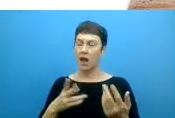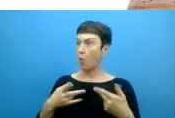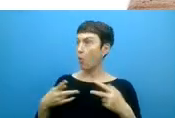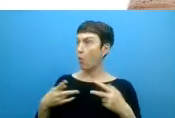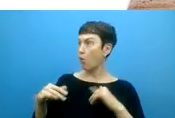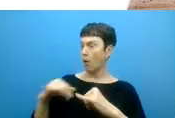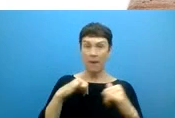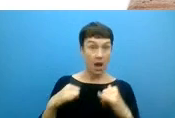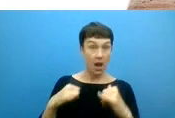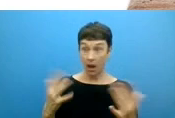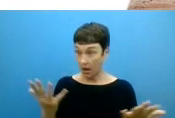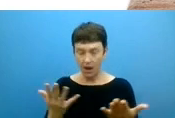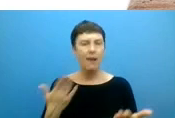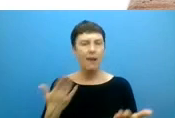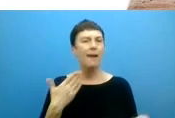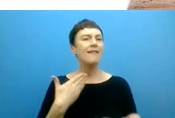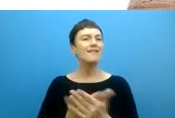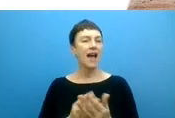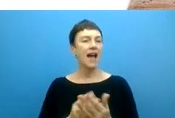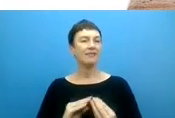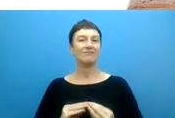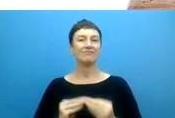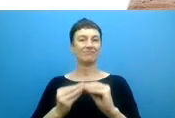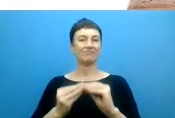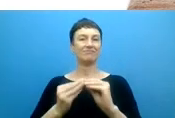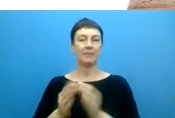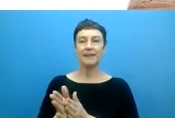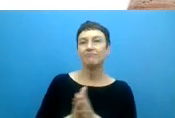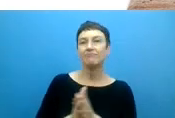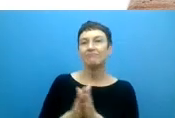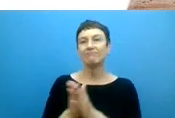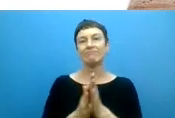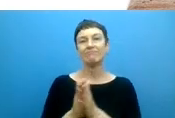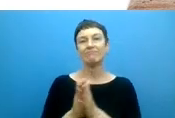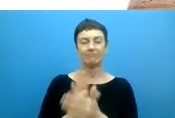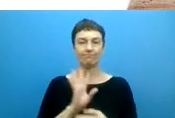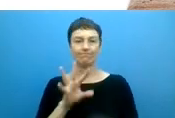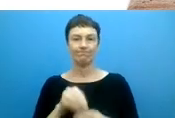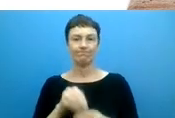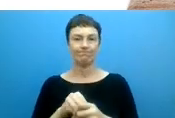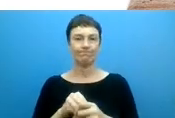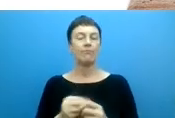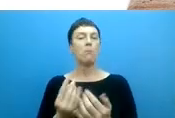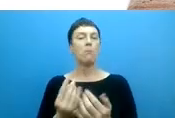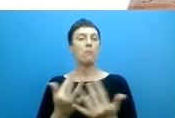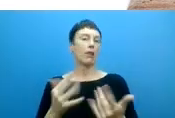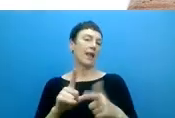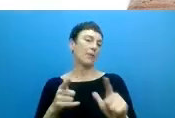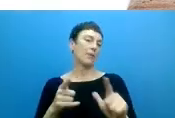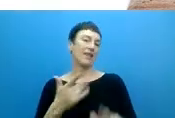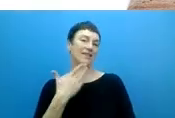actually build relevance, to boost incentive to be multilingual in our communities. Thank you.